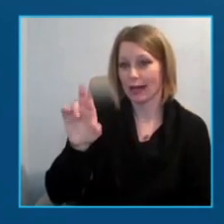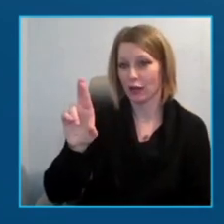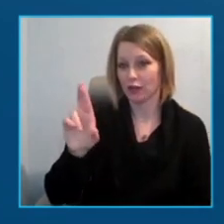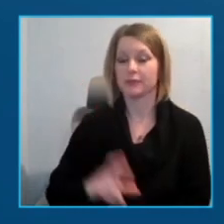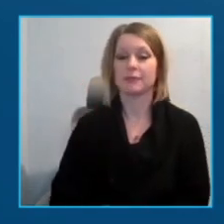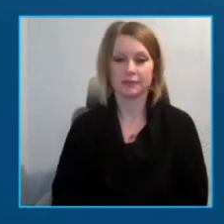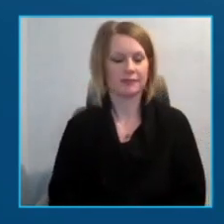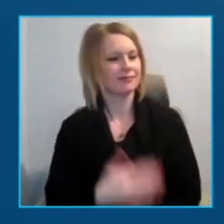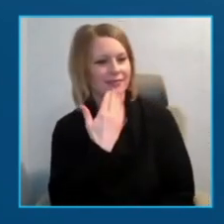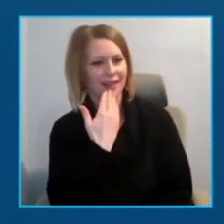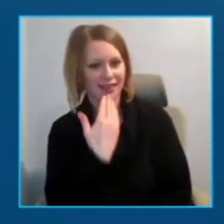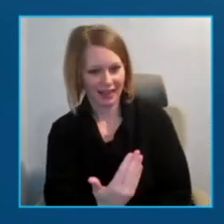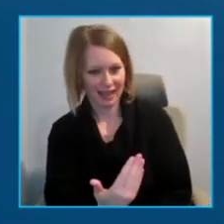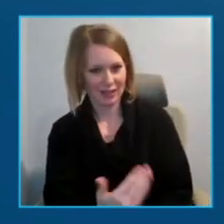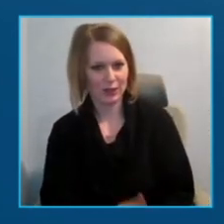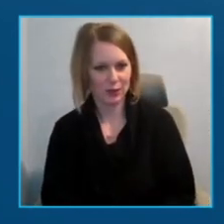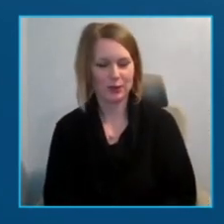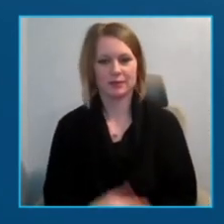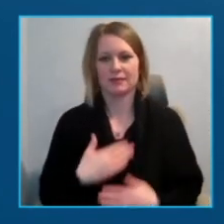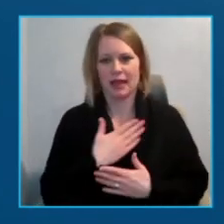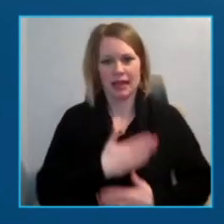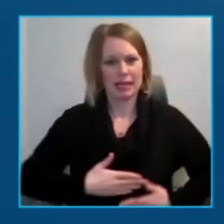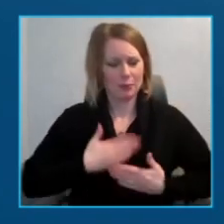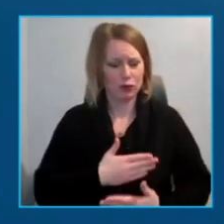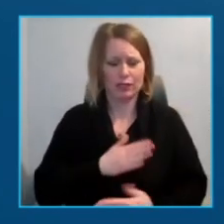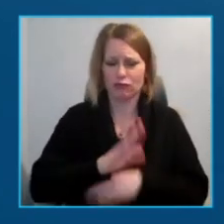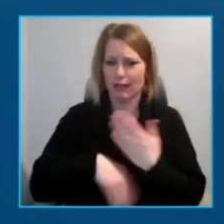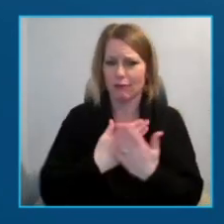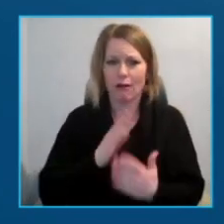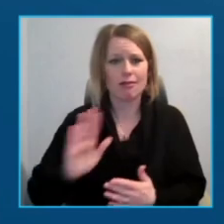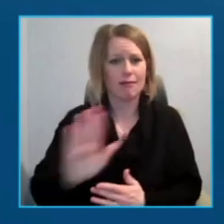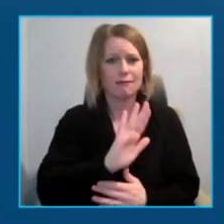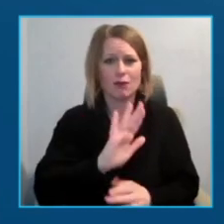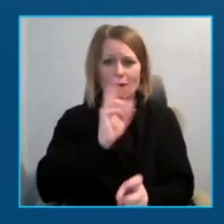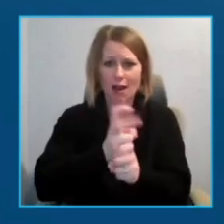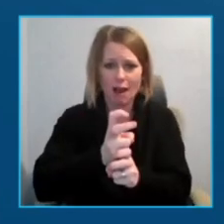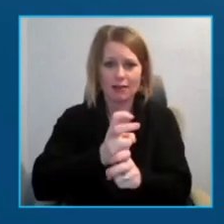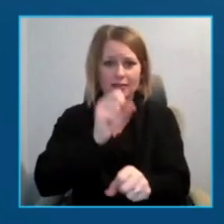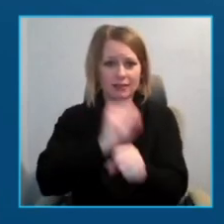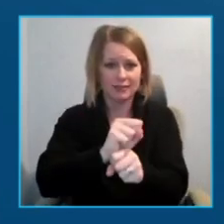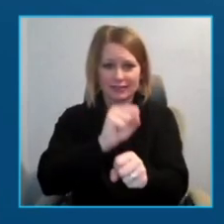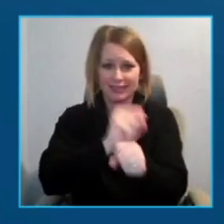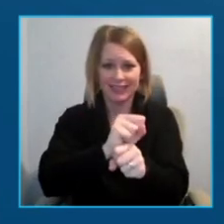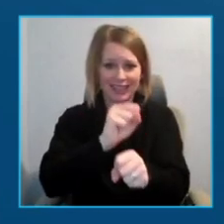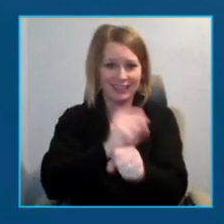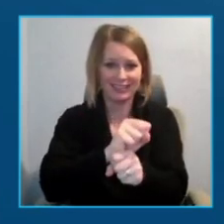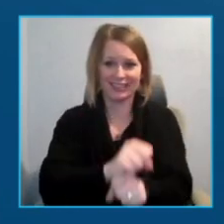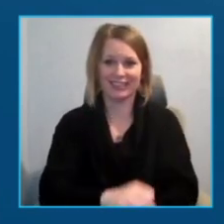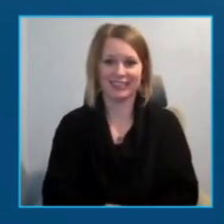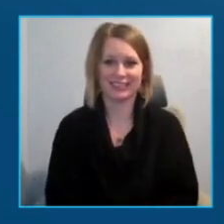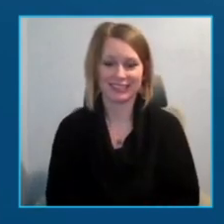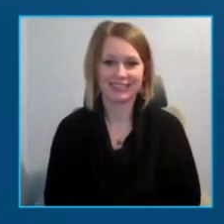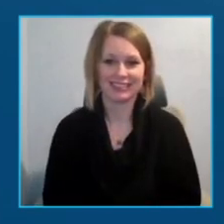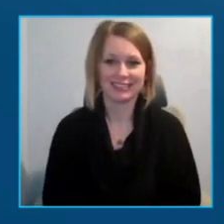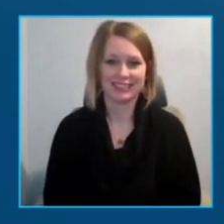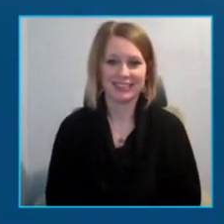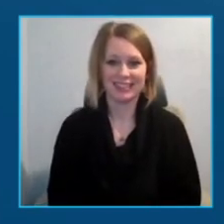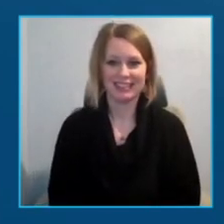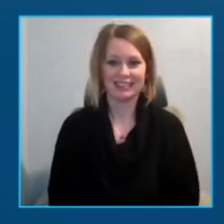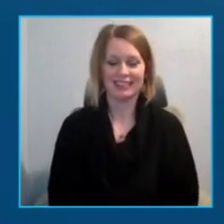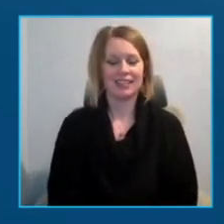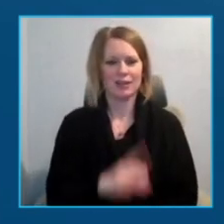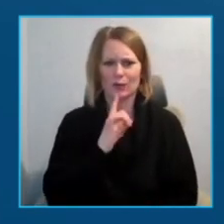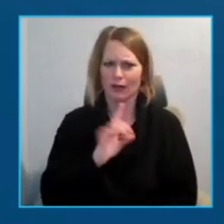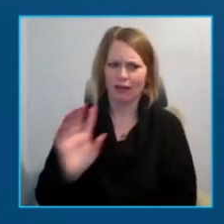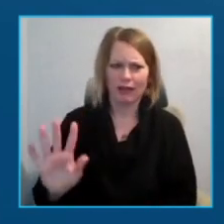And I appreciate everybody's hard work and effort on this. It's a very thorough, thorough detailed plan